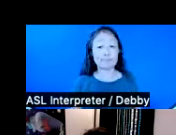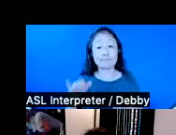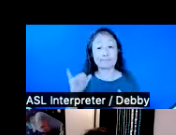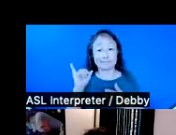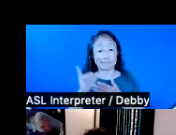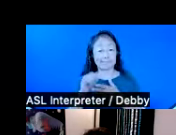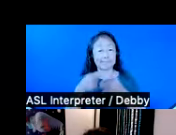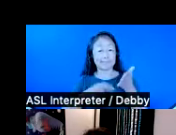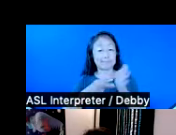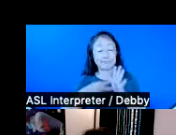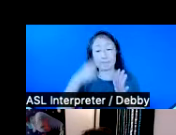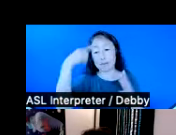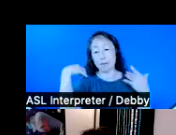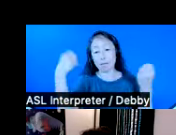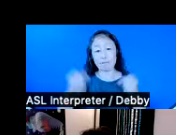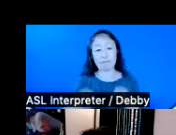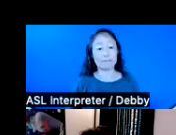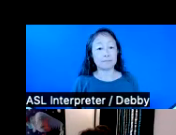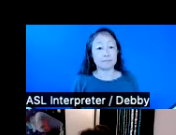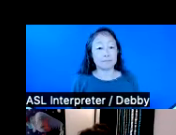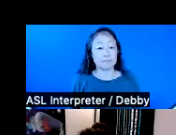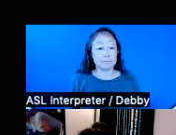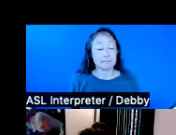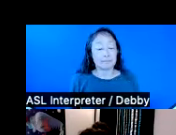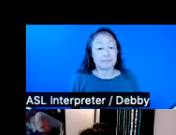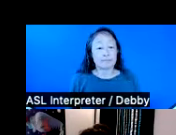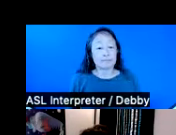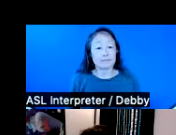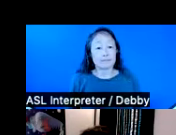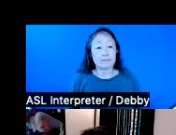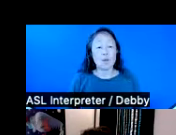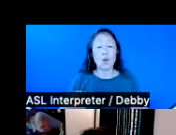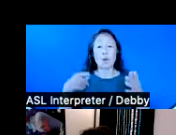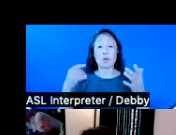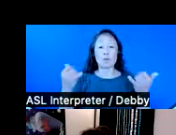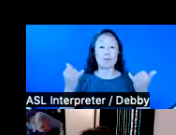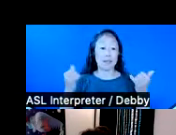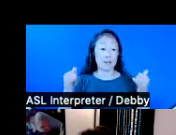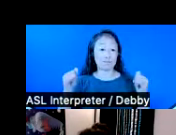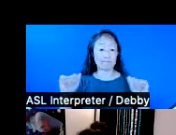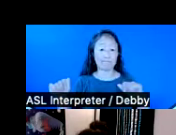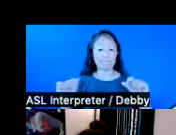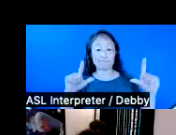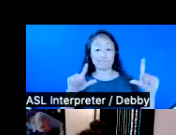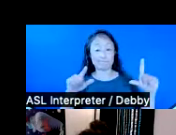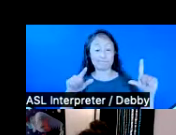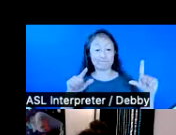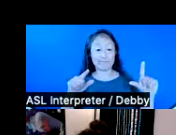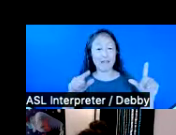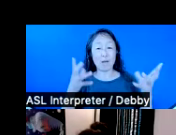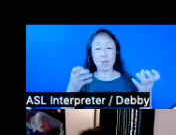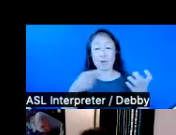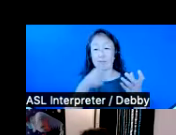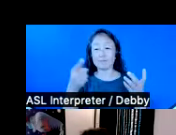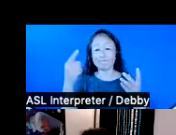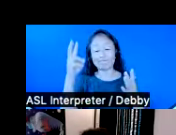So this is for all of us to think about, and if you're courageous enough to undo your video or just share